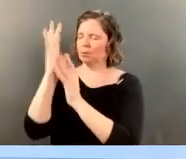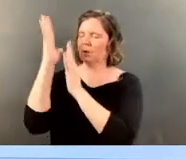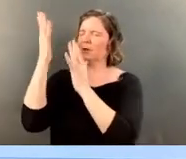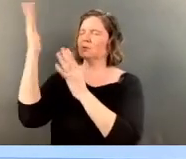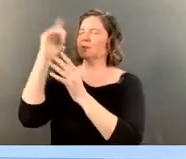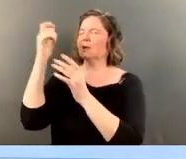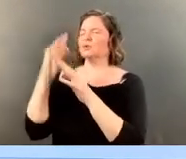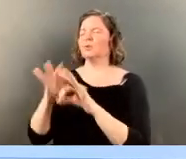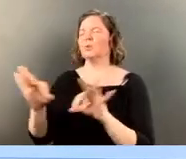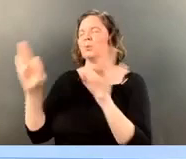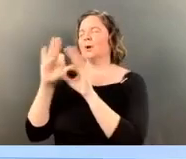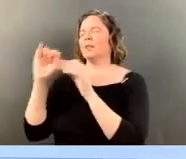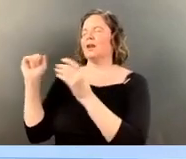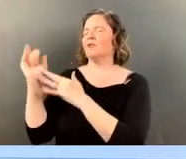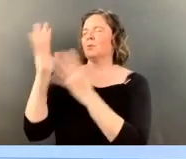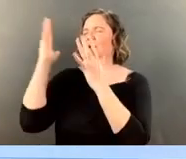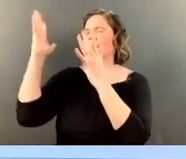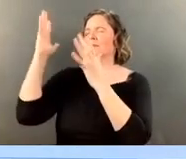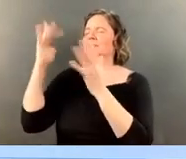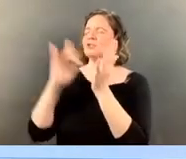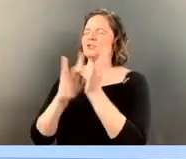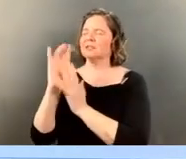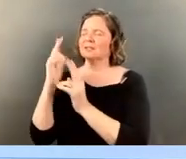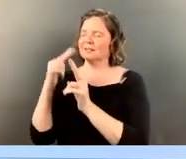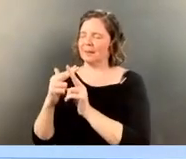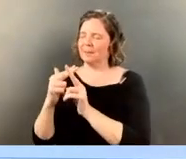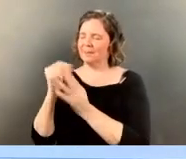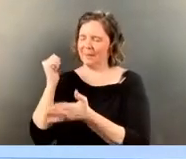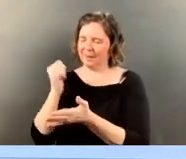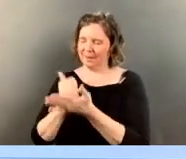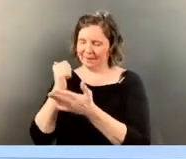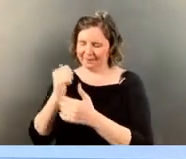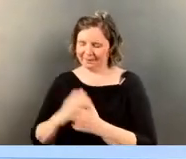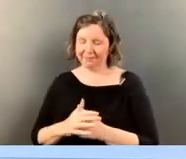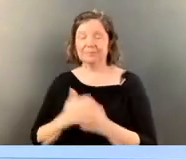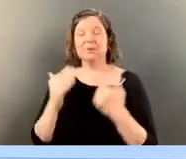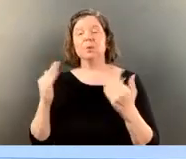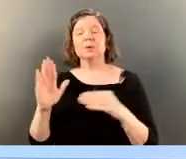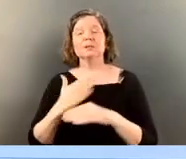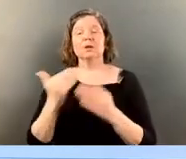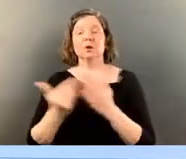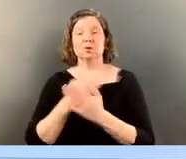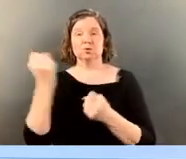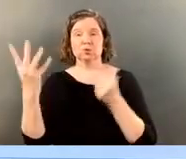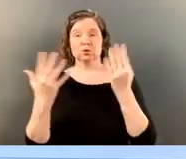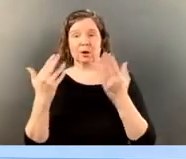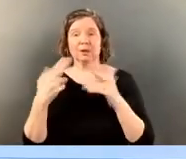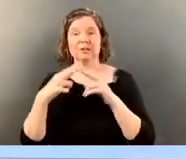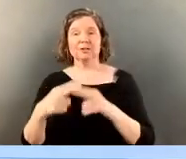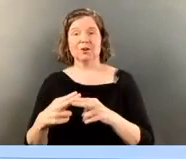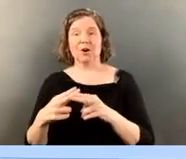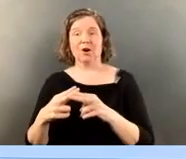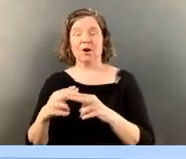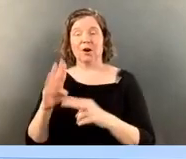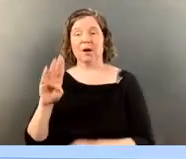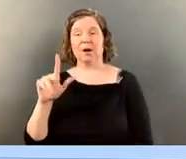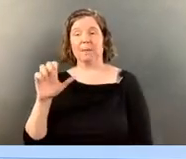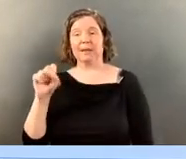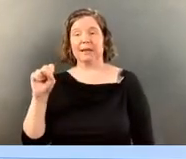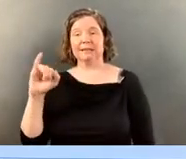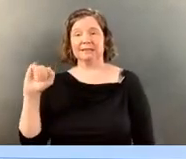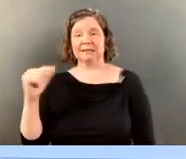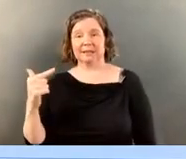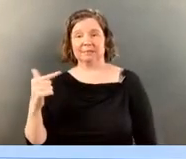of it. In Jesus' name, amen. We're going to sing a brand new song right now. It's called The Blessing. And we want to sing